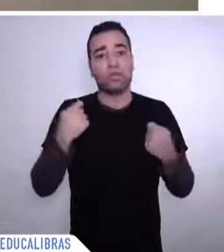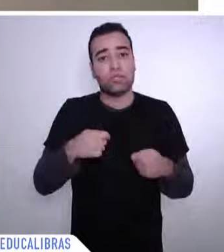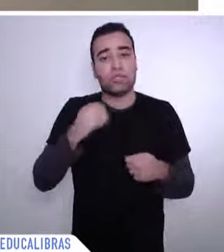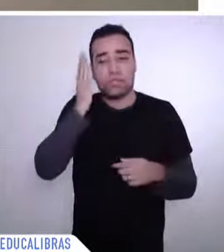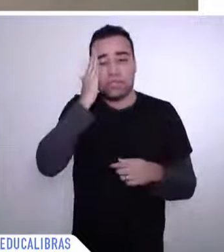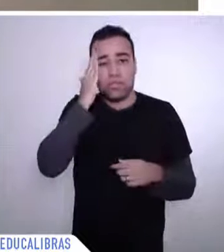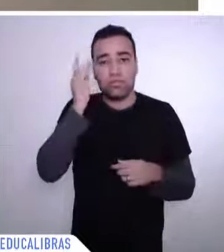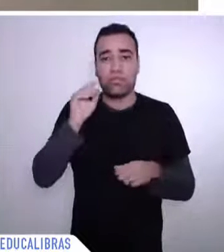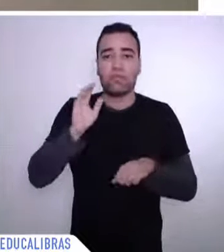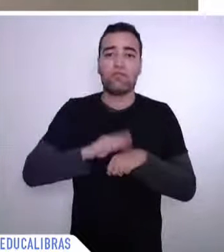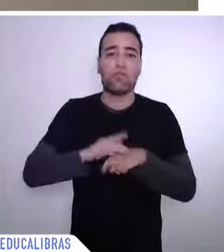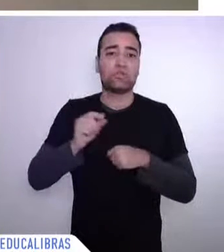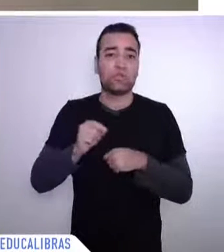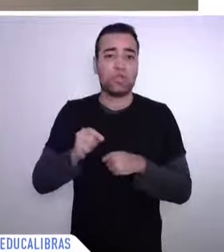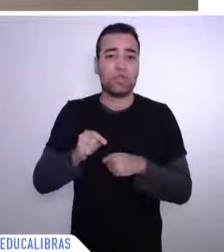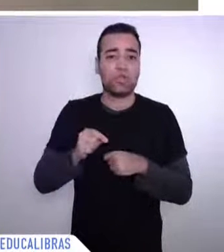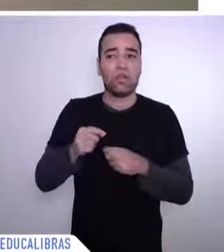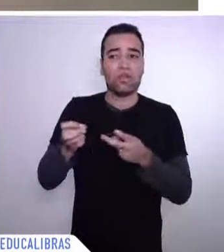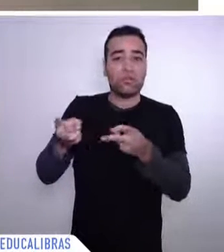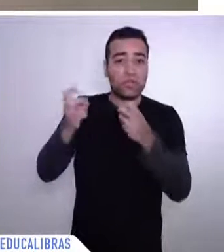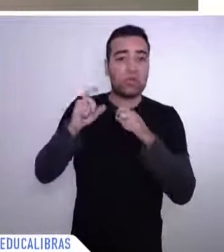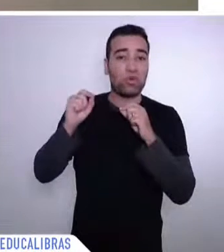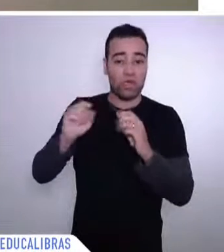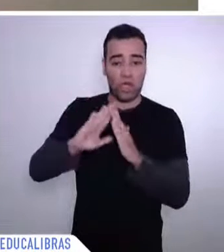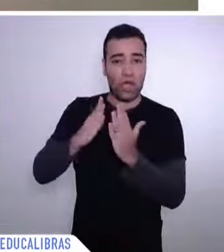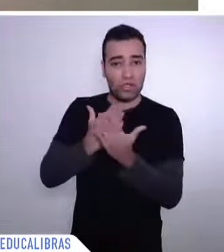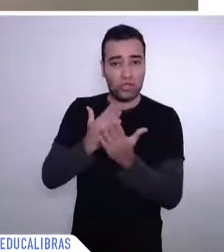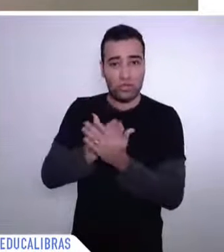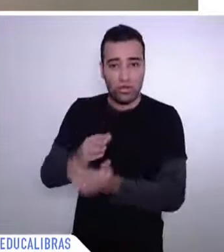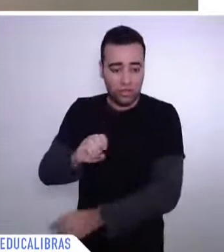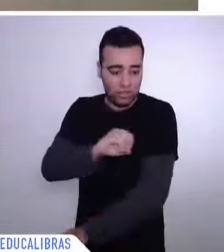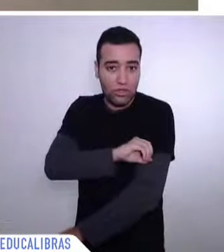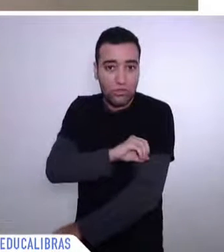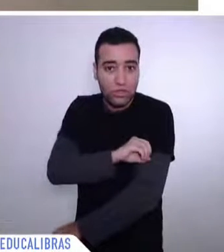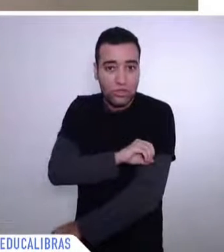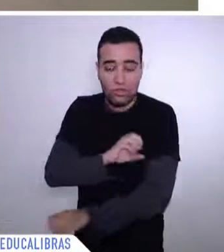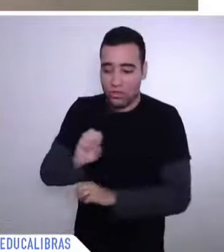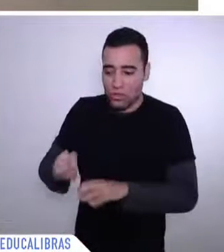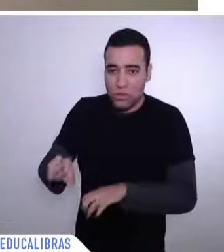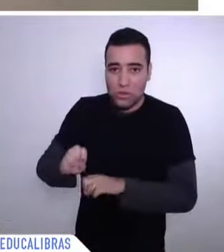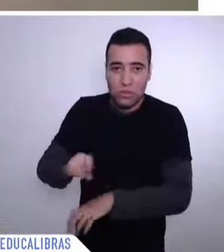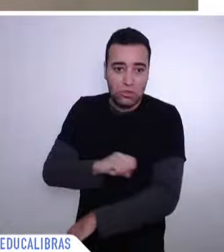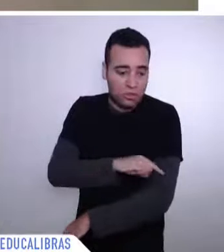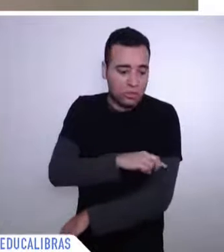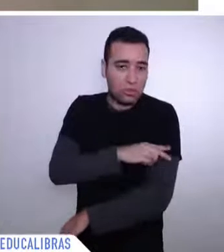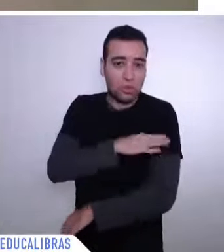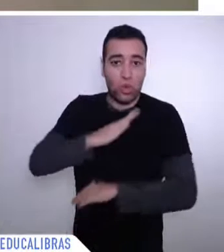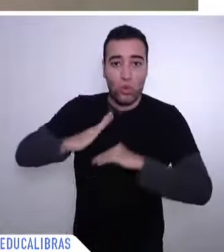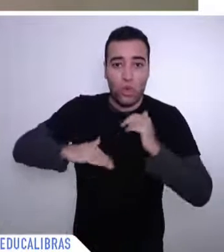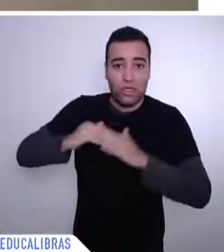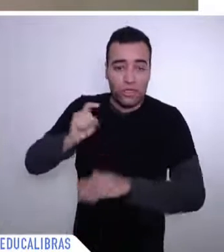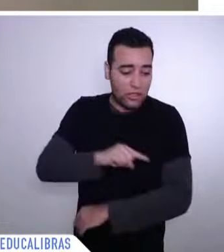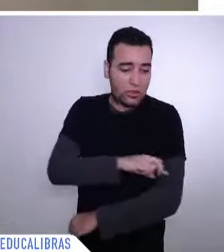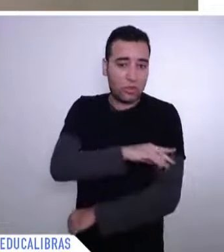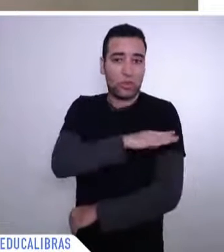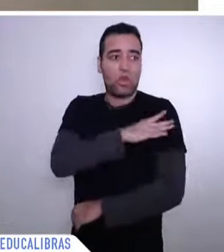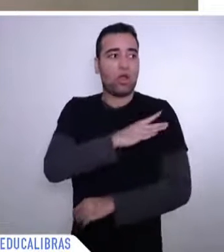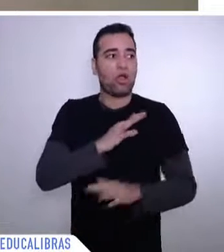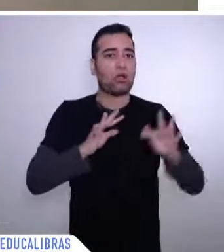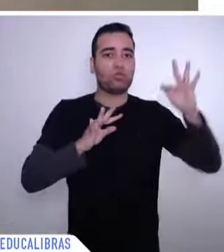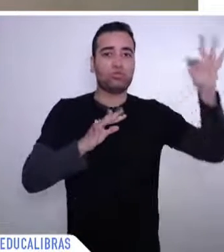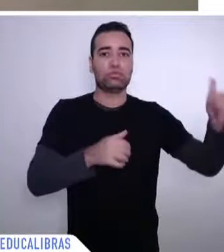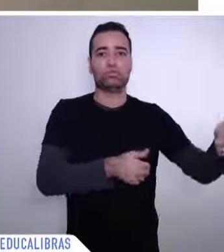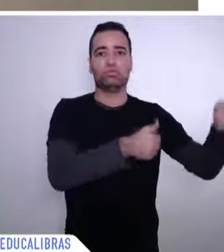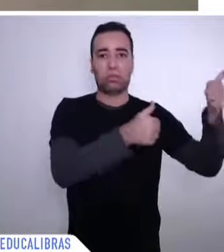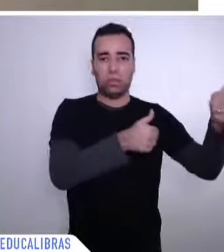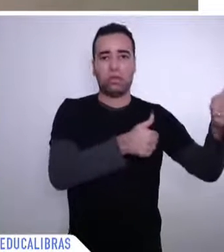women and the labor market, it's also important to help children from lower socioeconomic backgrounds perform better at